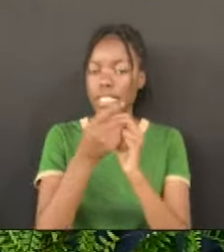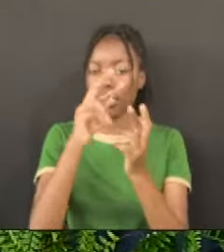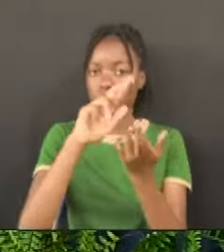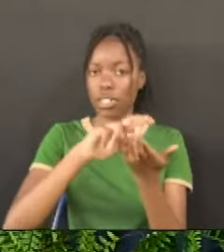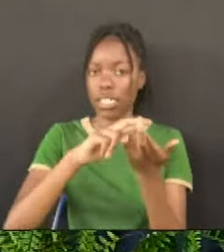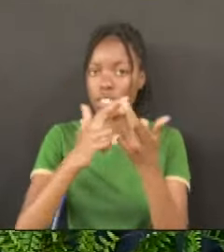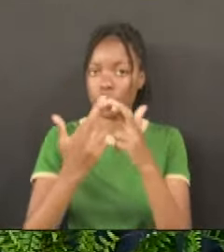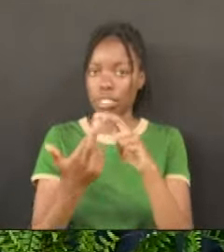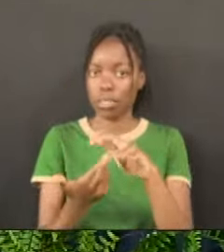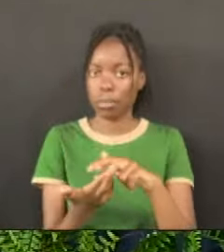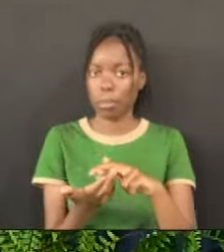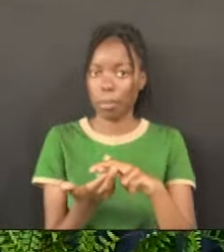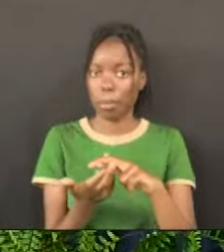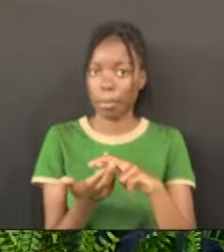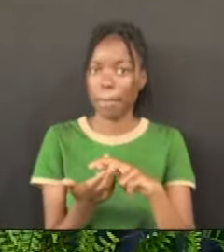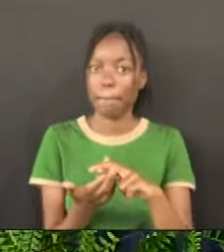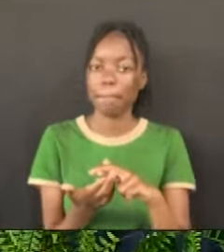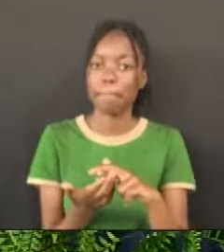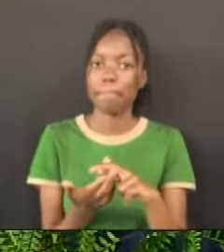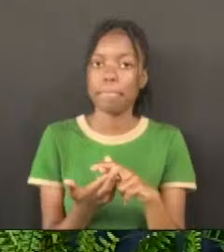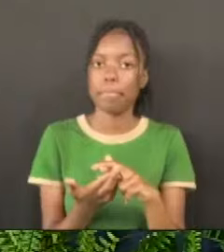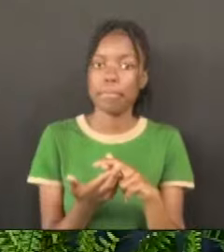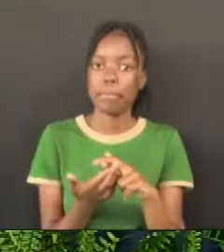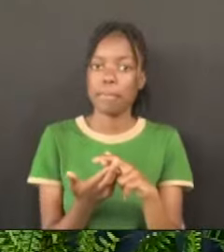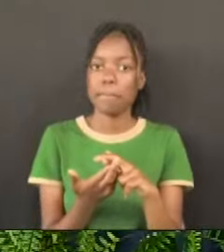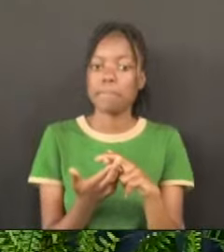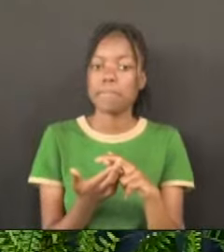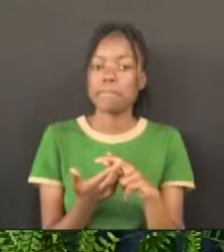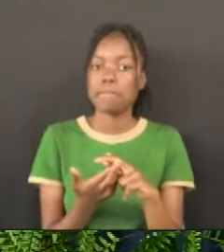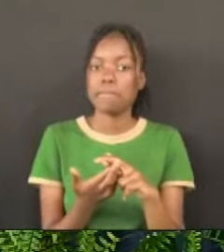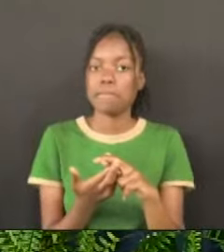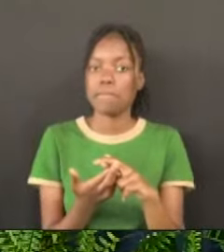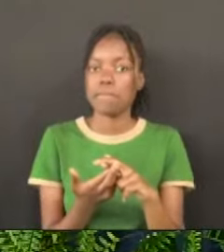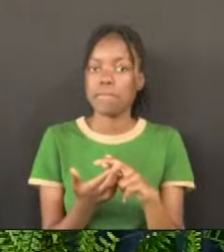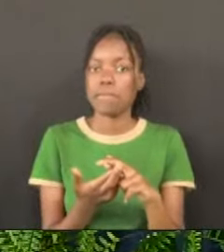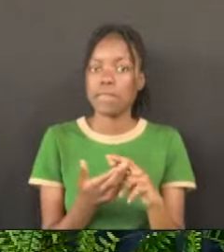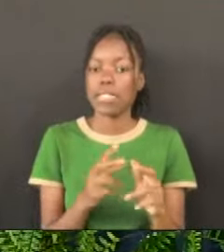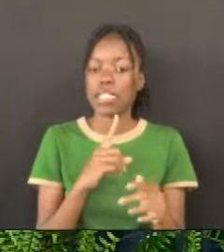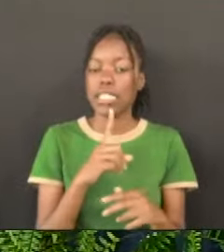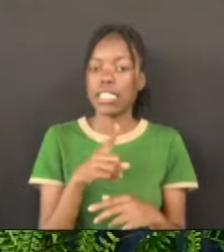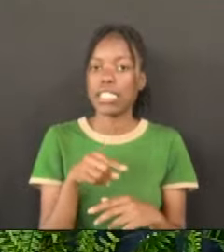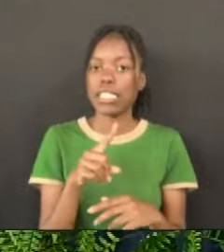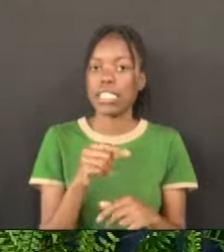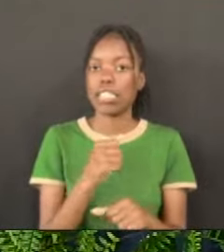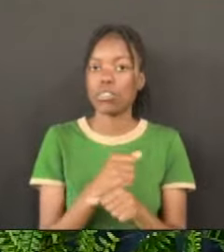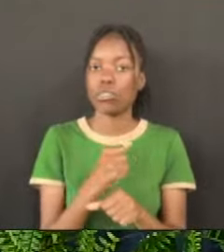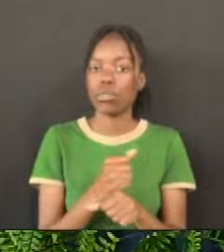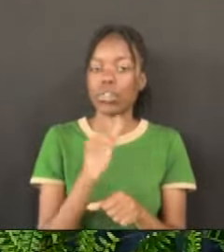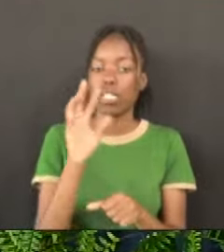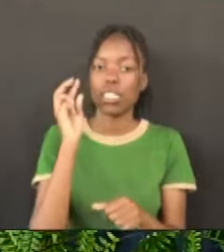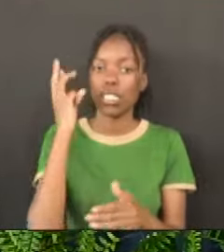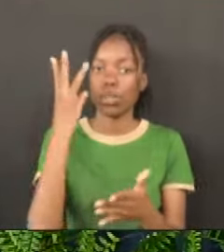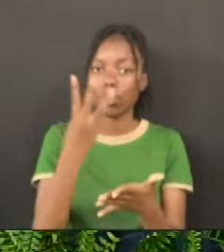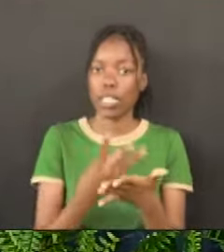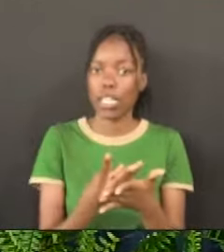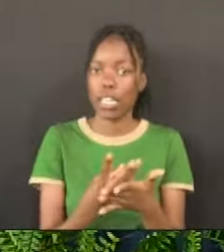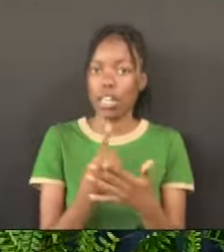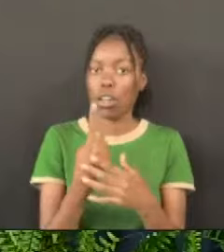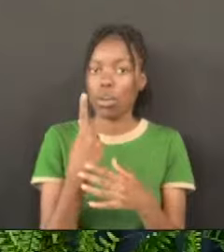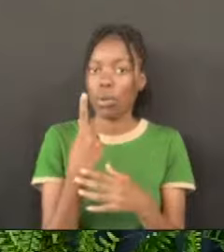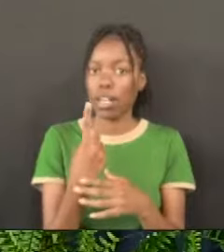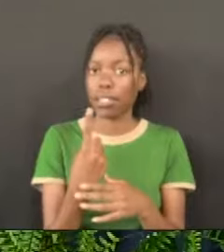relationship. And it pushes us to do his will, one of which is to enhance the